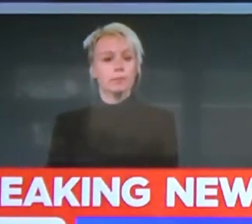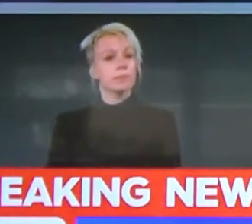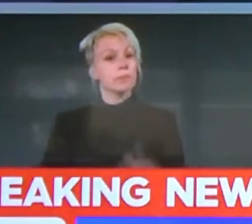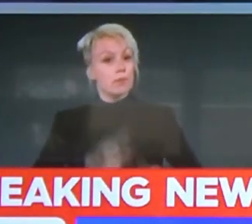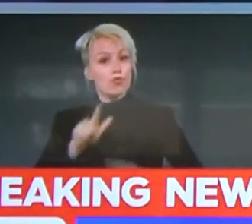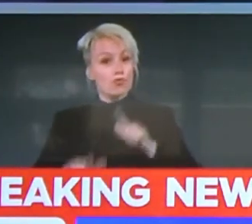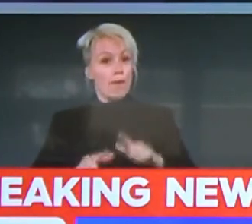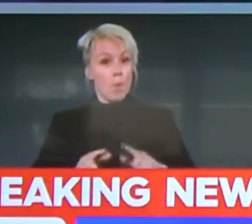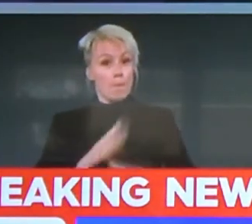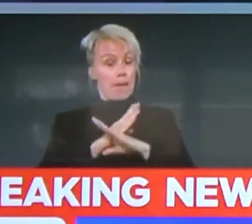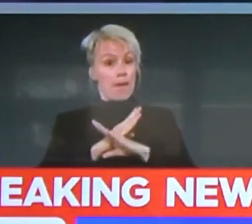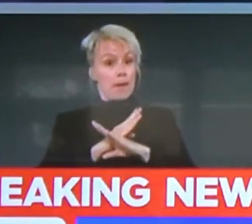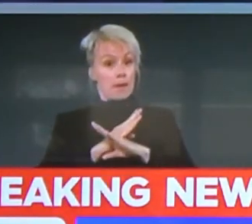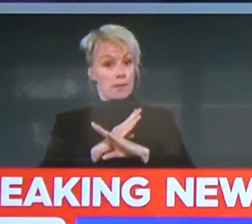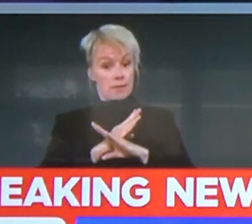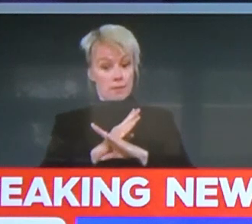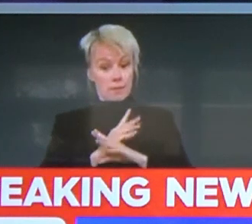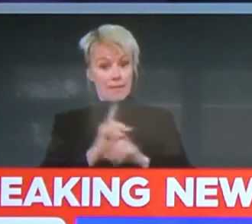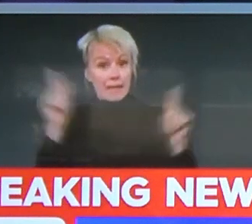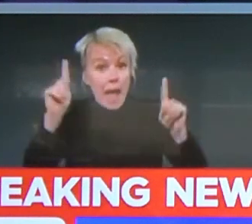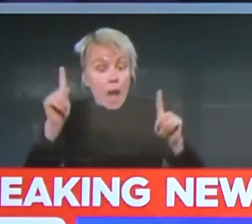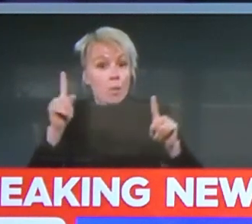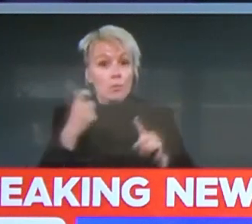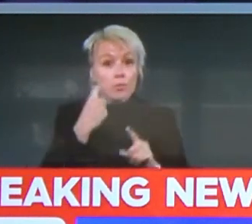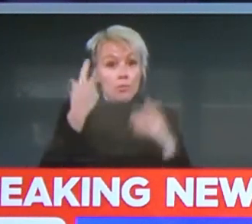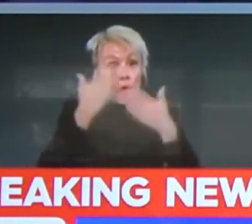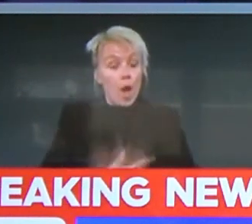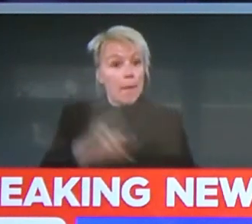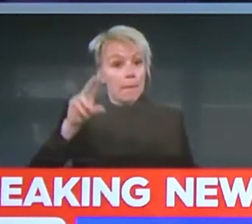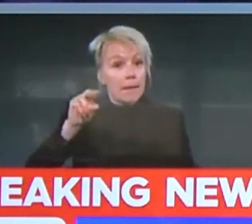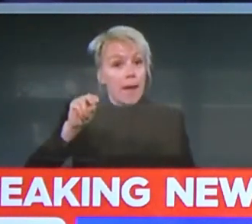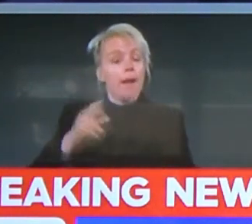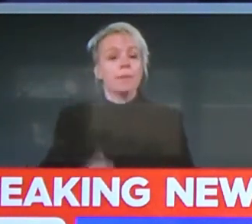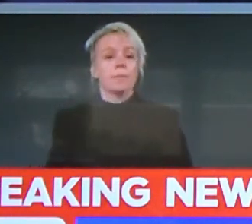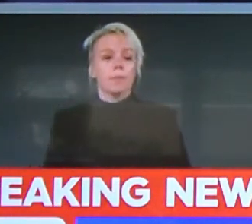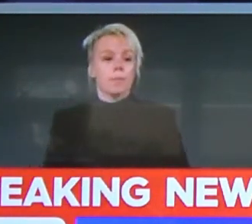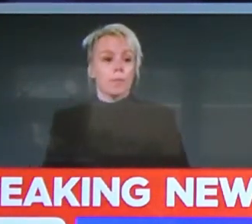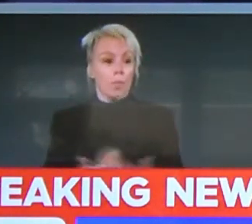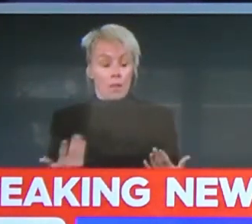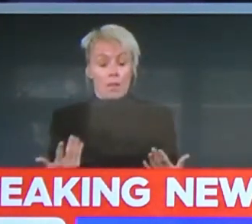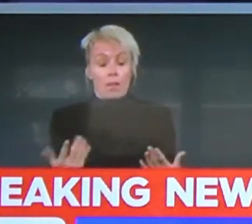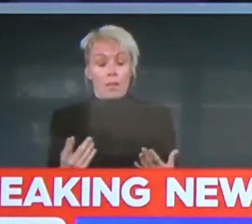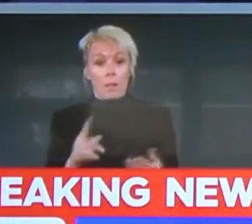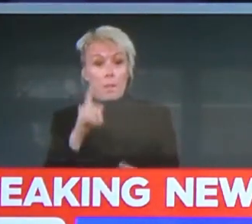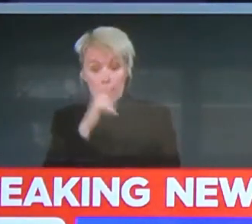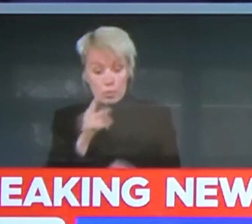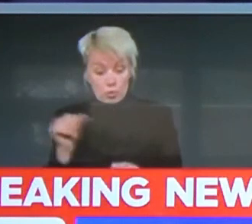in, is that immediate or is that at midnight tomorrow? Well, people shouldn't be doing it right now. That's the advice. So no one should be